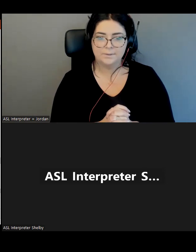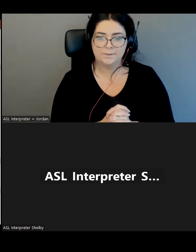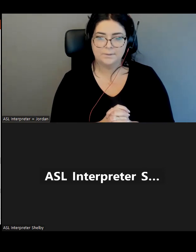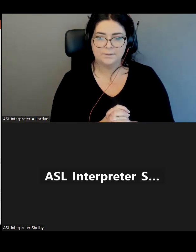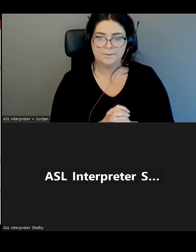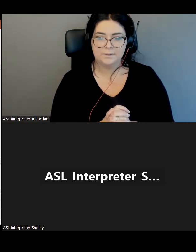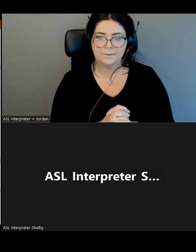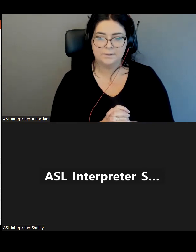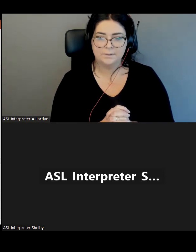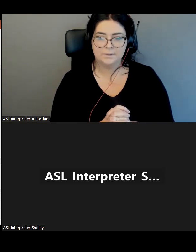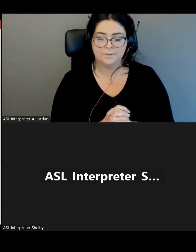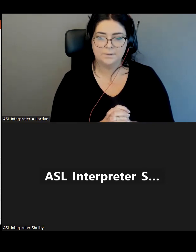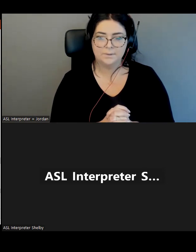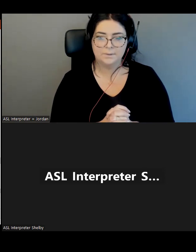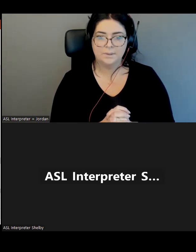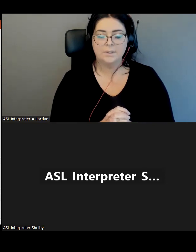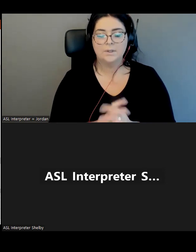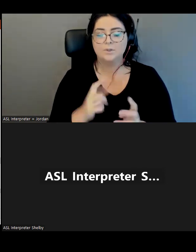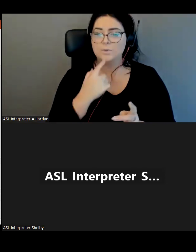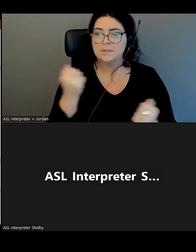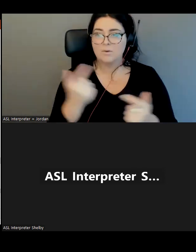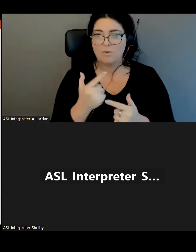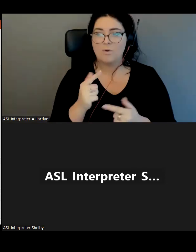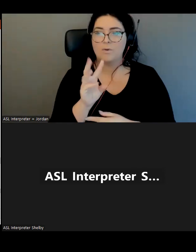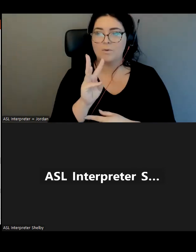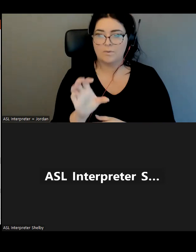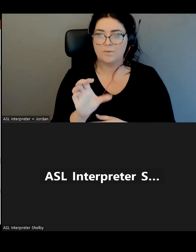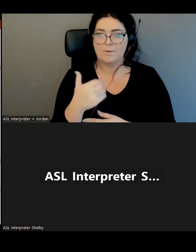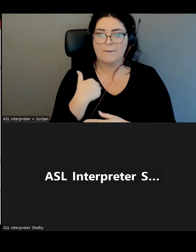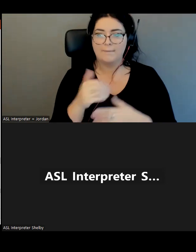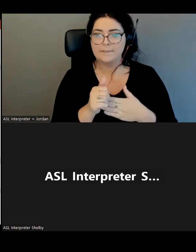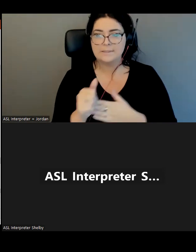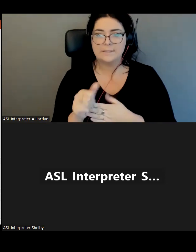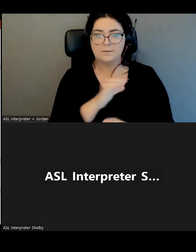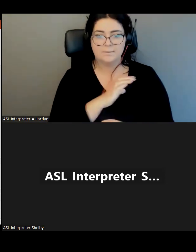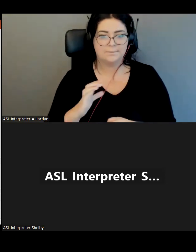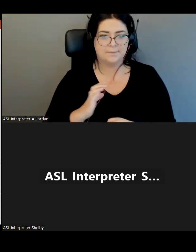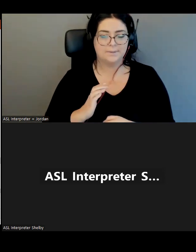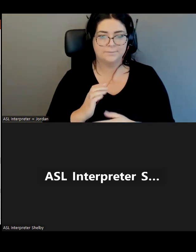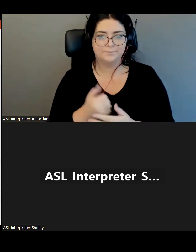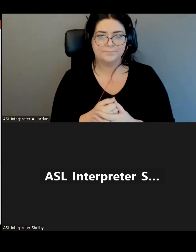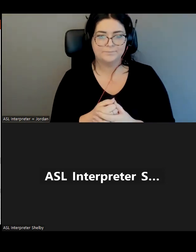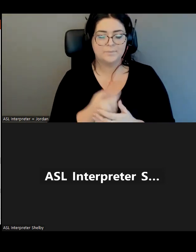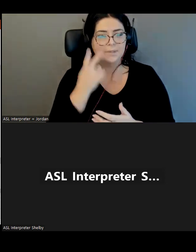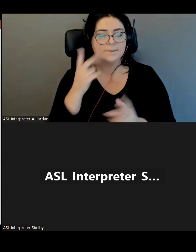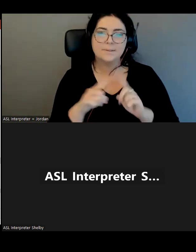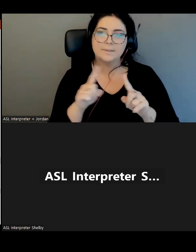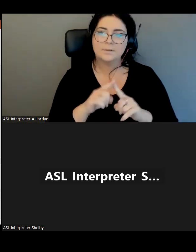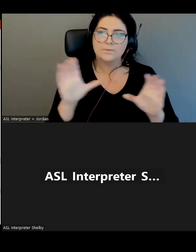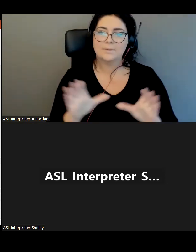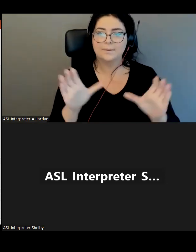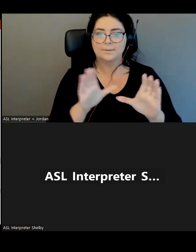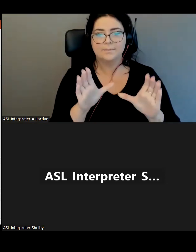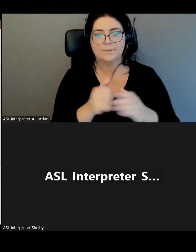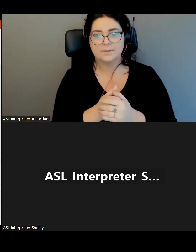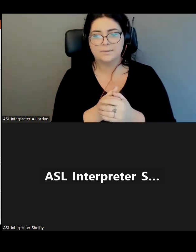all of our coalitions, as we've mentioned several times, have steering committees that oversee the activities and the work